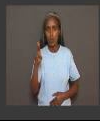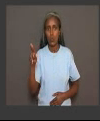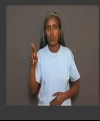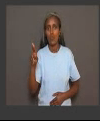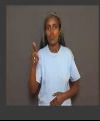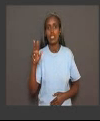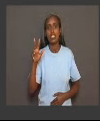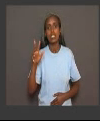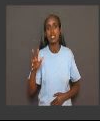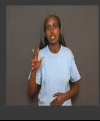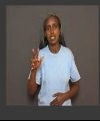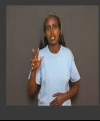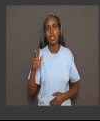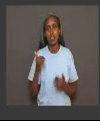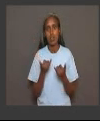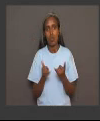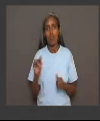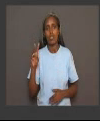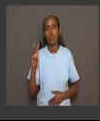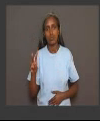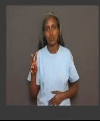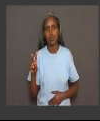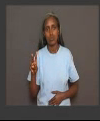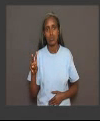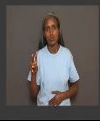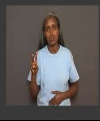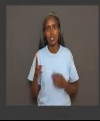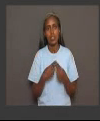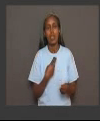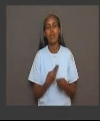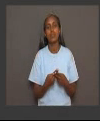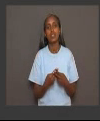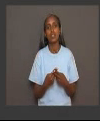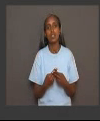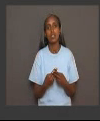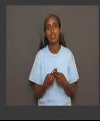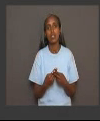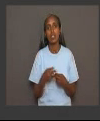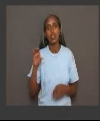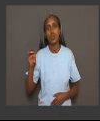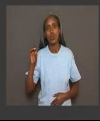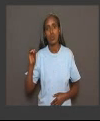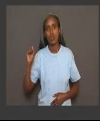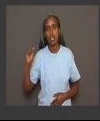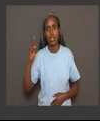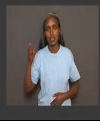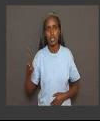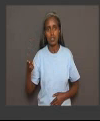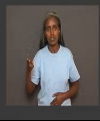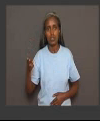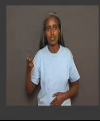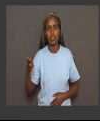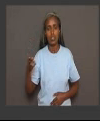root of 3 over 2 times cosine